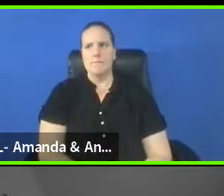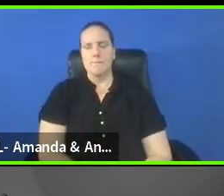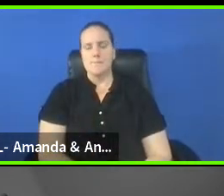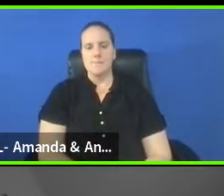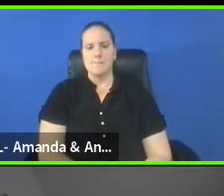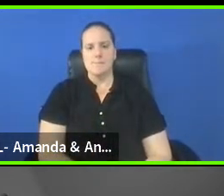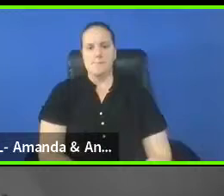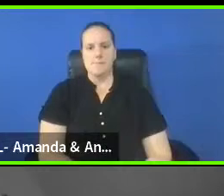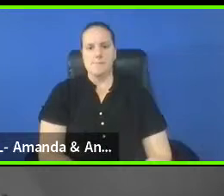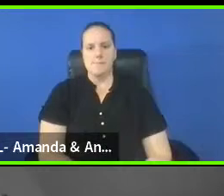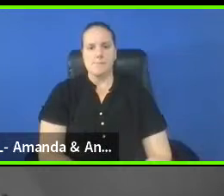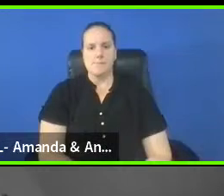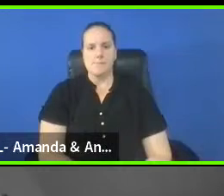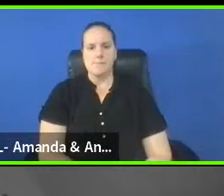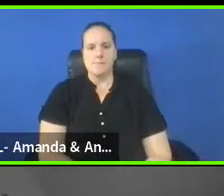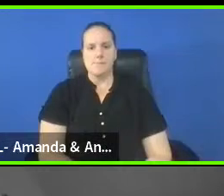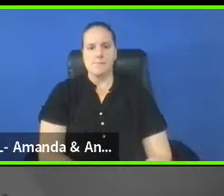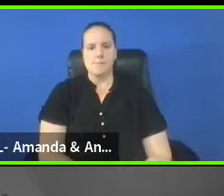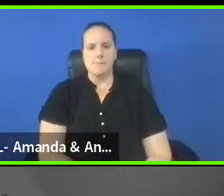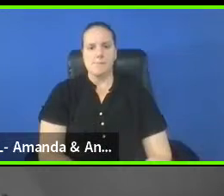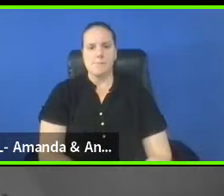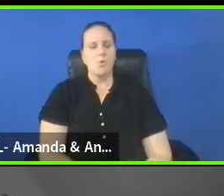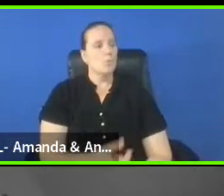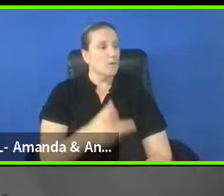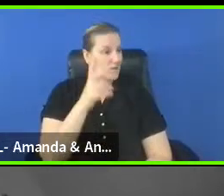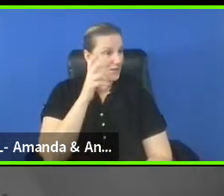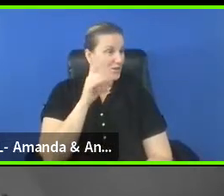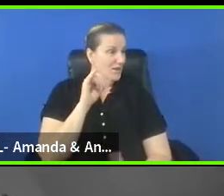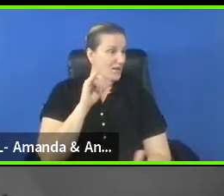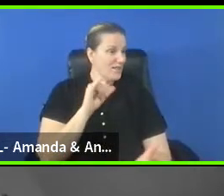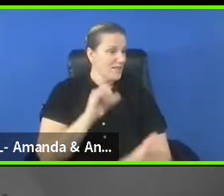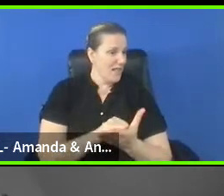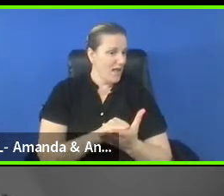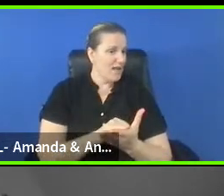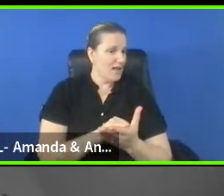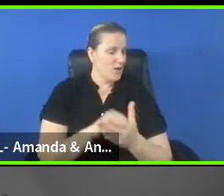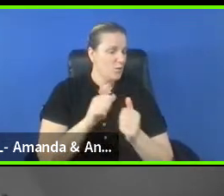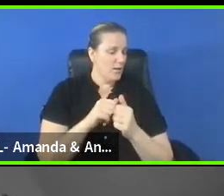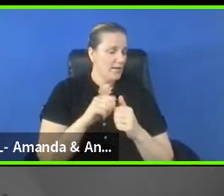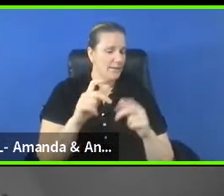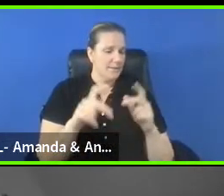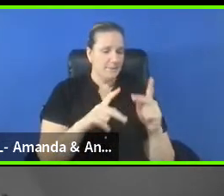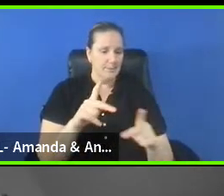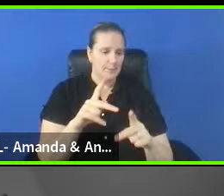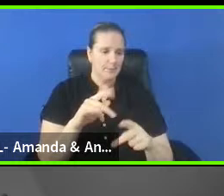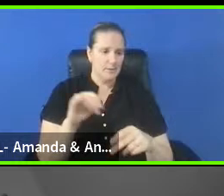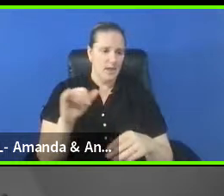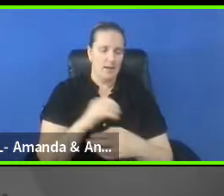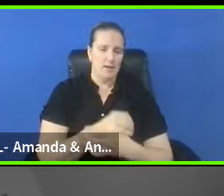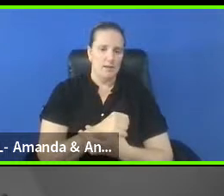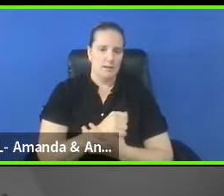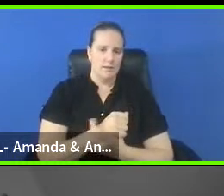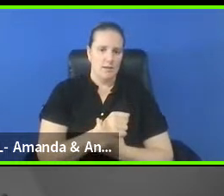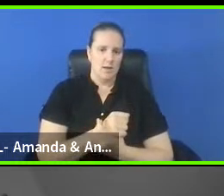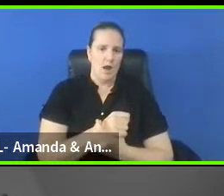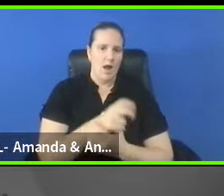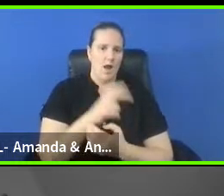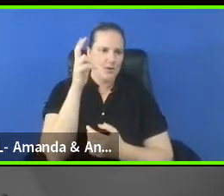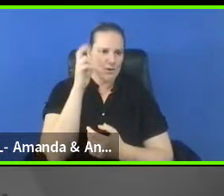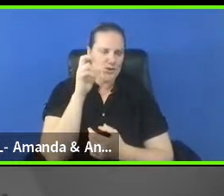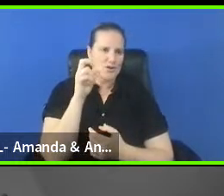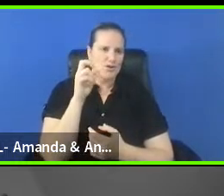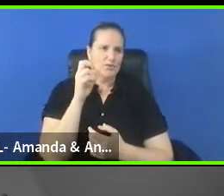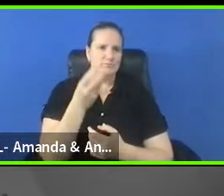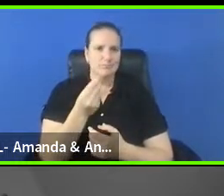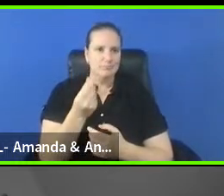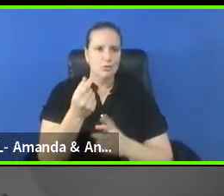I think we are hearing that in terms of people who are like, I've heard whispers or